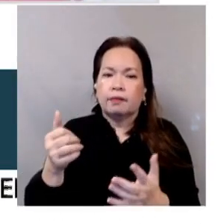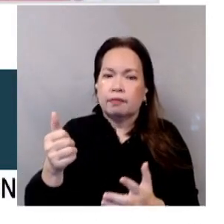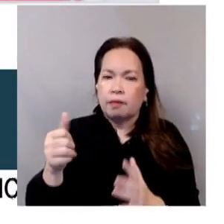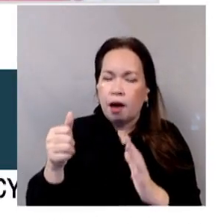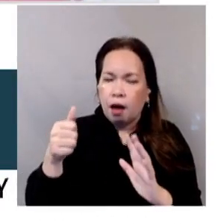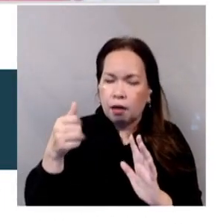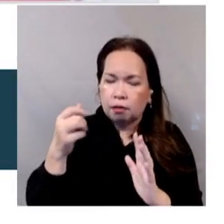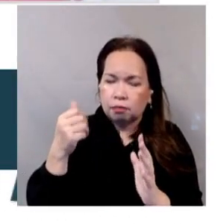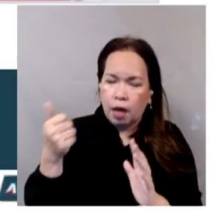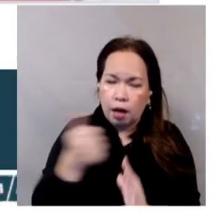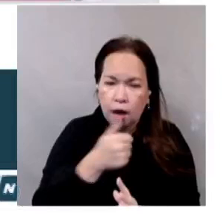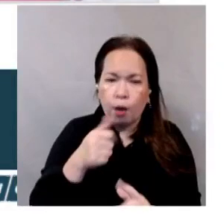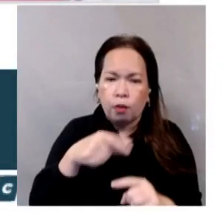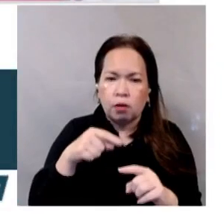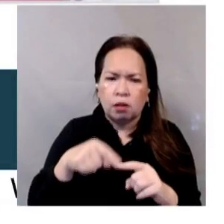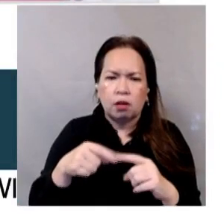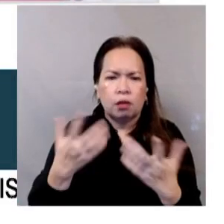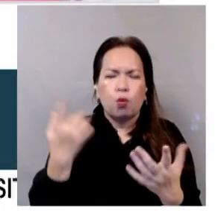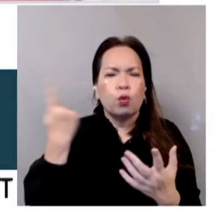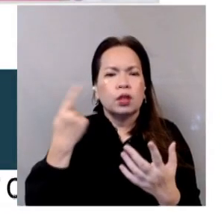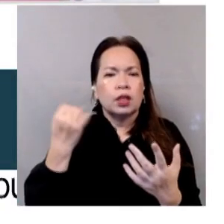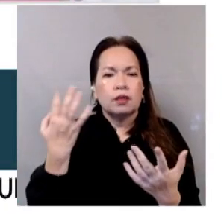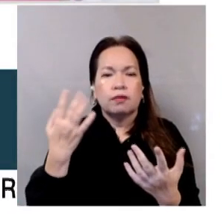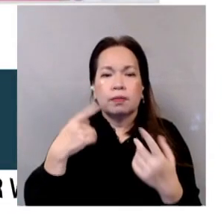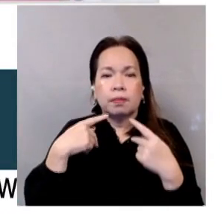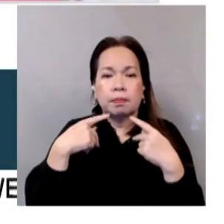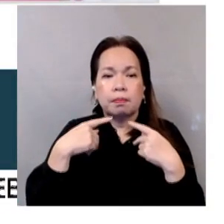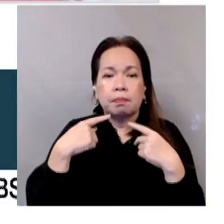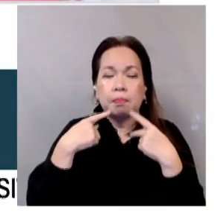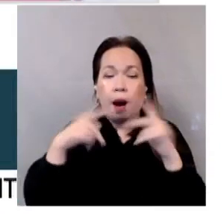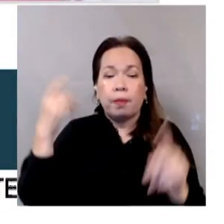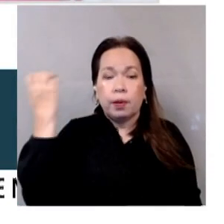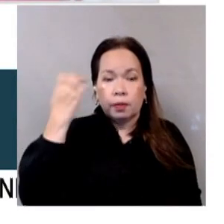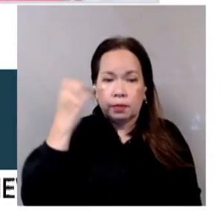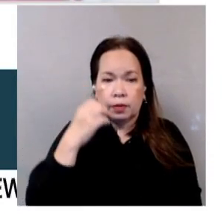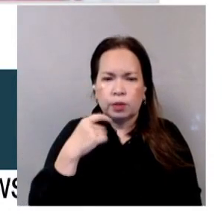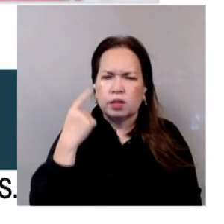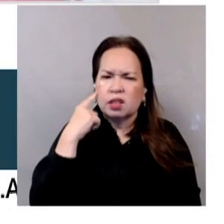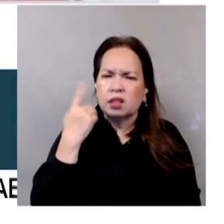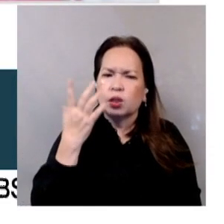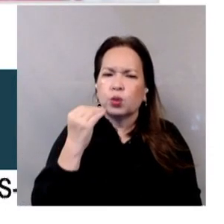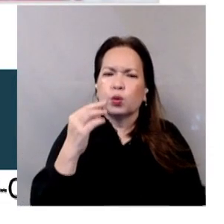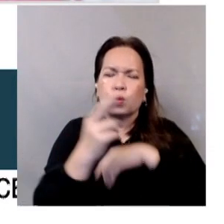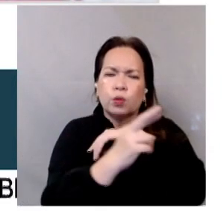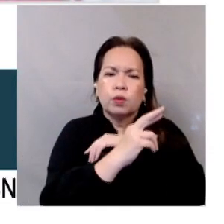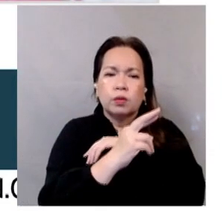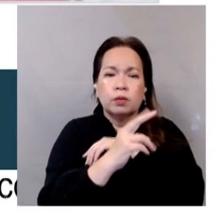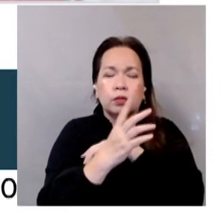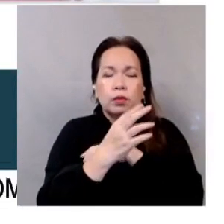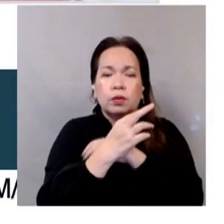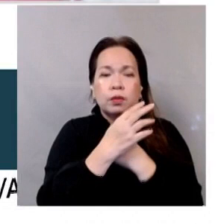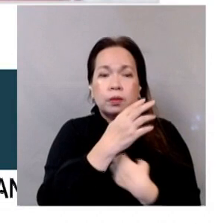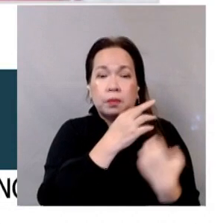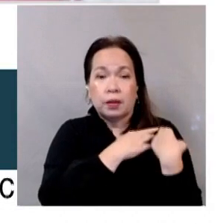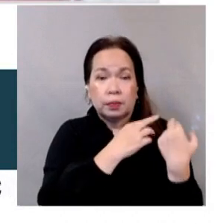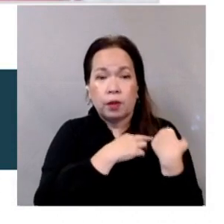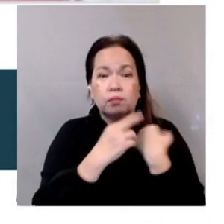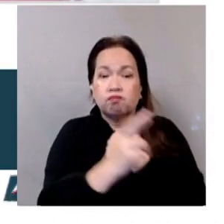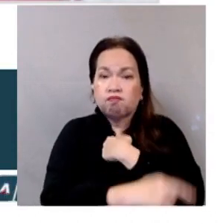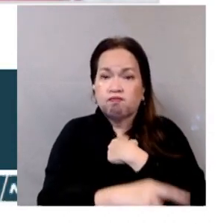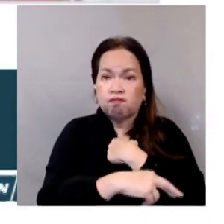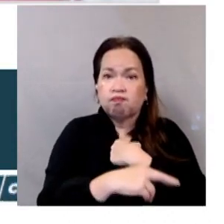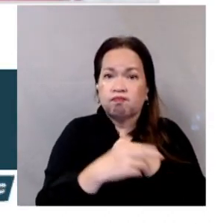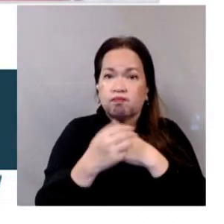mga CHD, tinatawag natin regional offices ng Department of Health. Sila po nagre-require sa mga hospitals na mag-submit ng